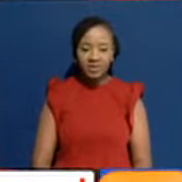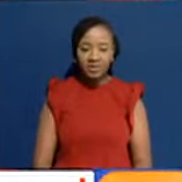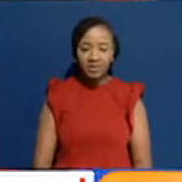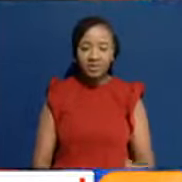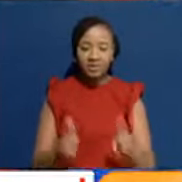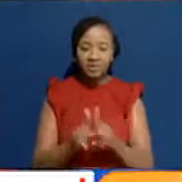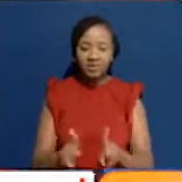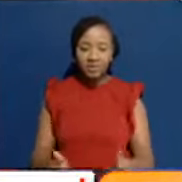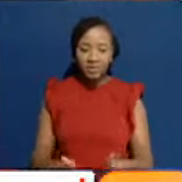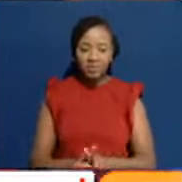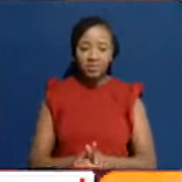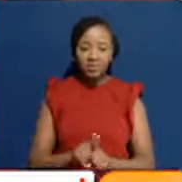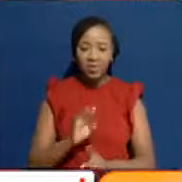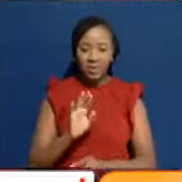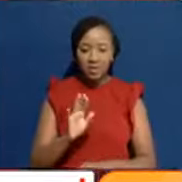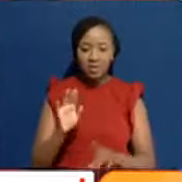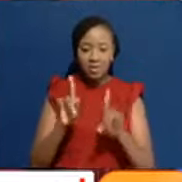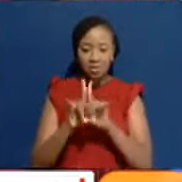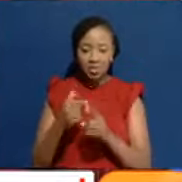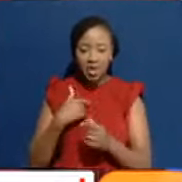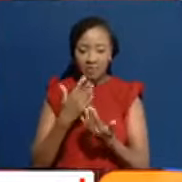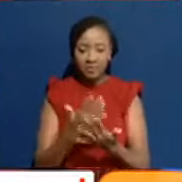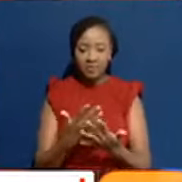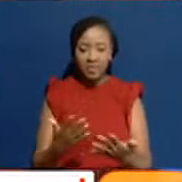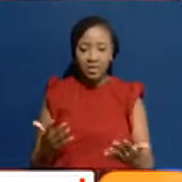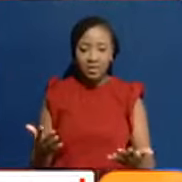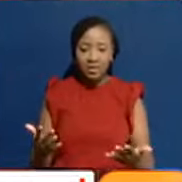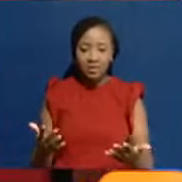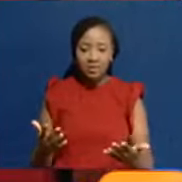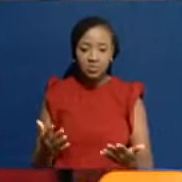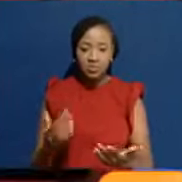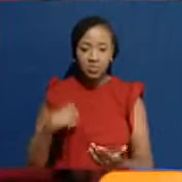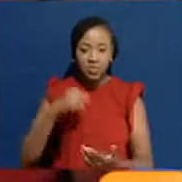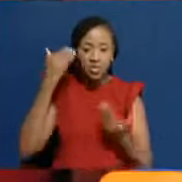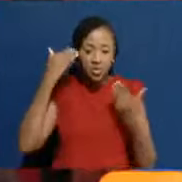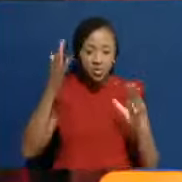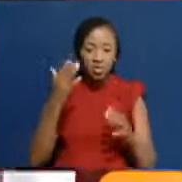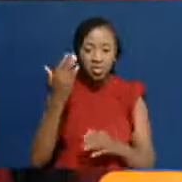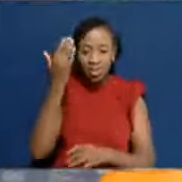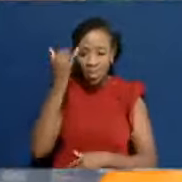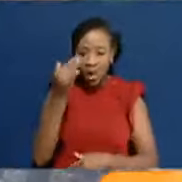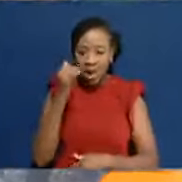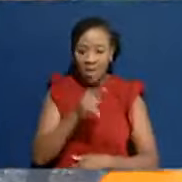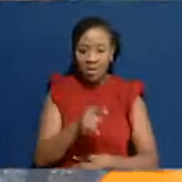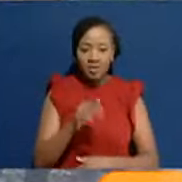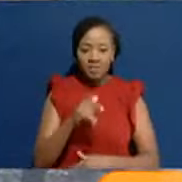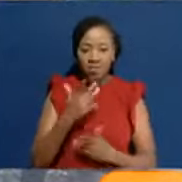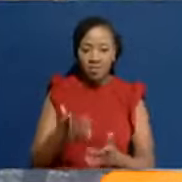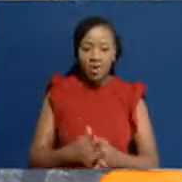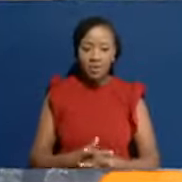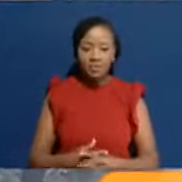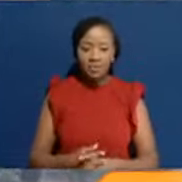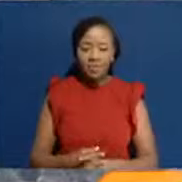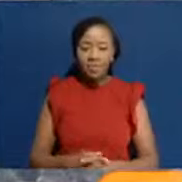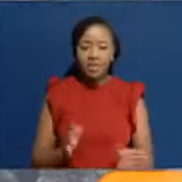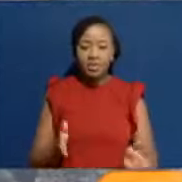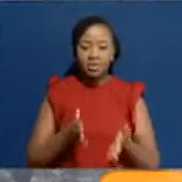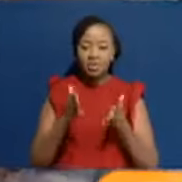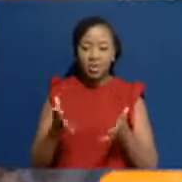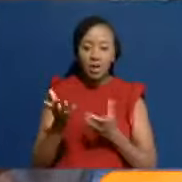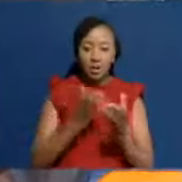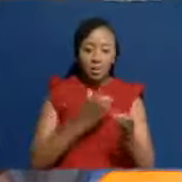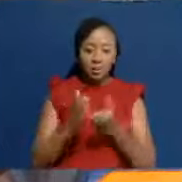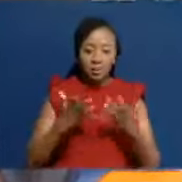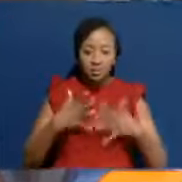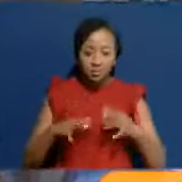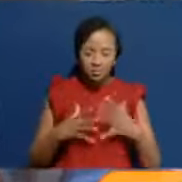cha sheria. Kwa hivyo kuna mambo sasa hatujui chanzo ni nini. For now, the traders who have to look